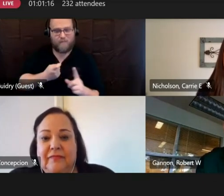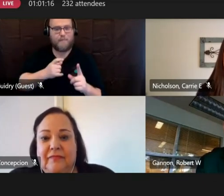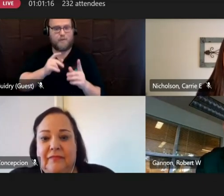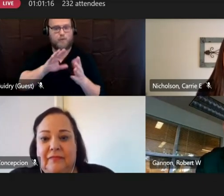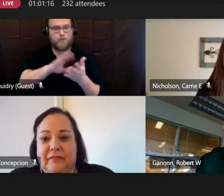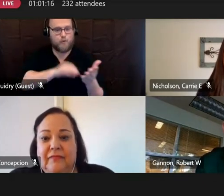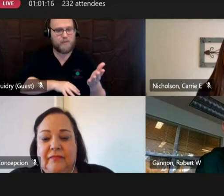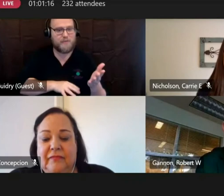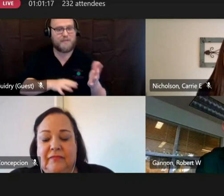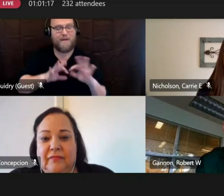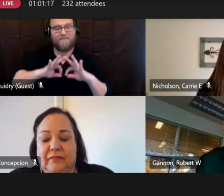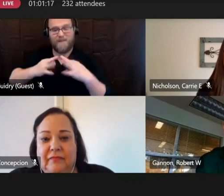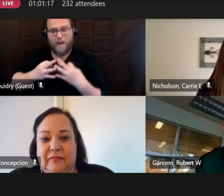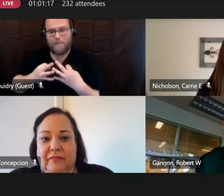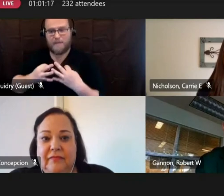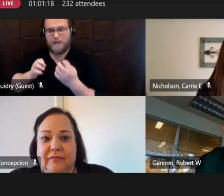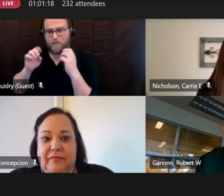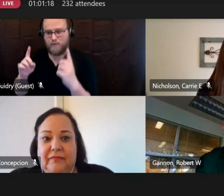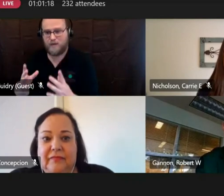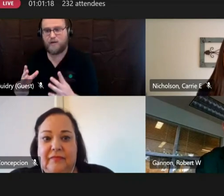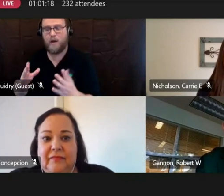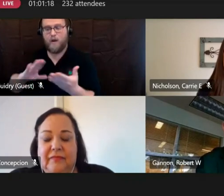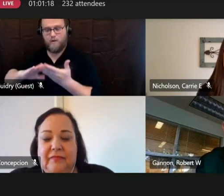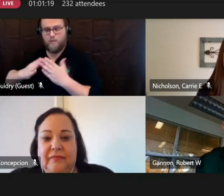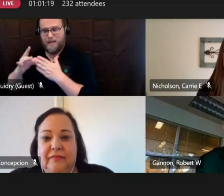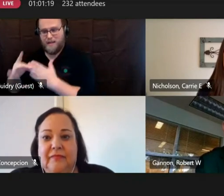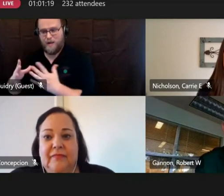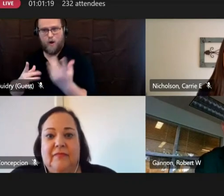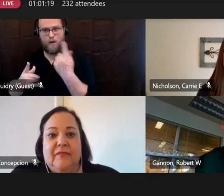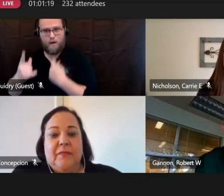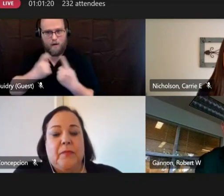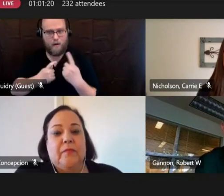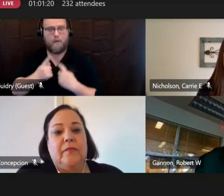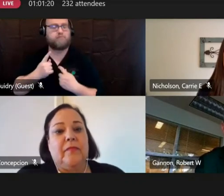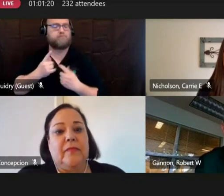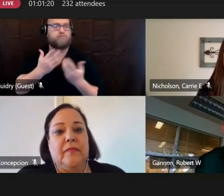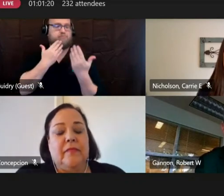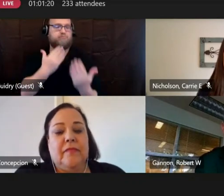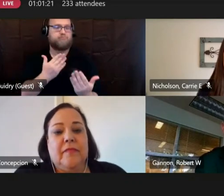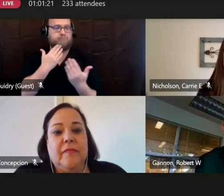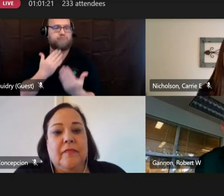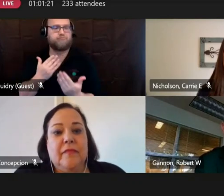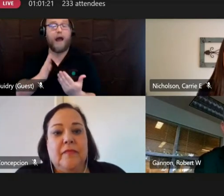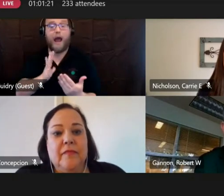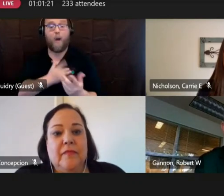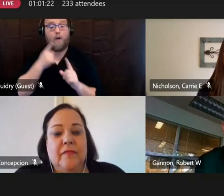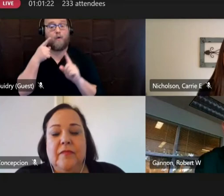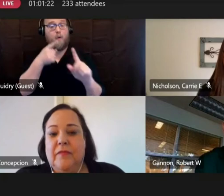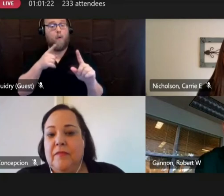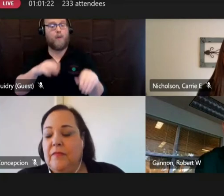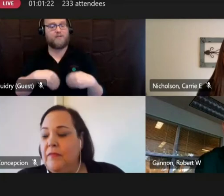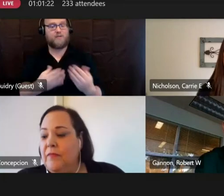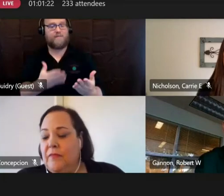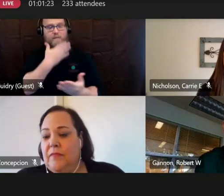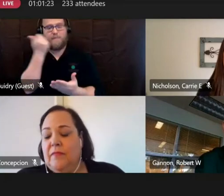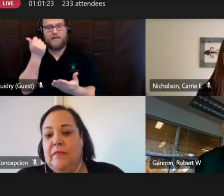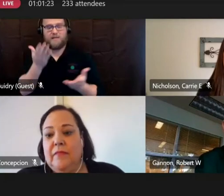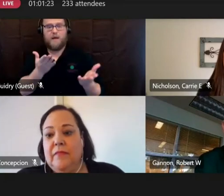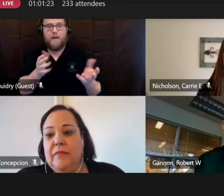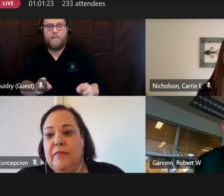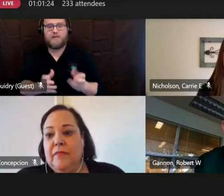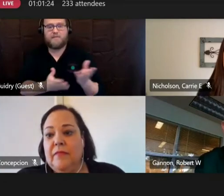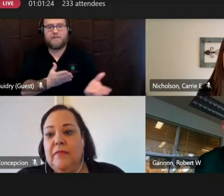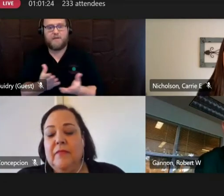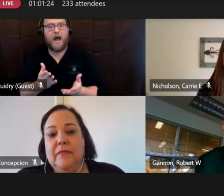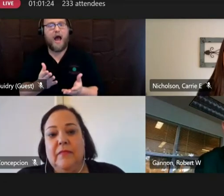from community leaders and community-based organizations. Our goal is to deliver the best possible service. Our goal is to return to the fall better than